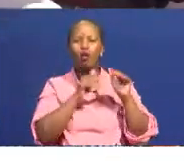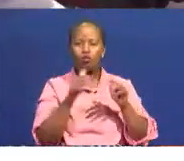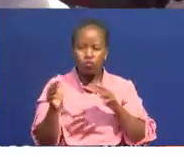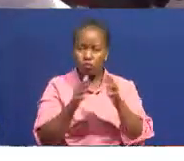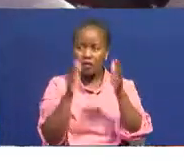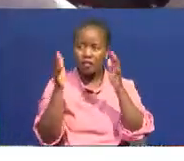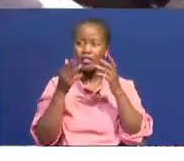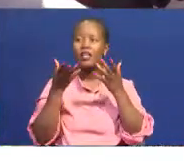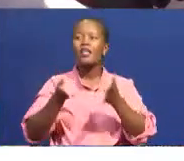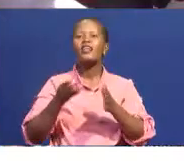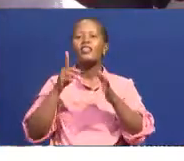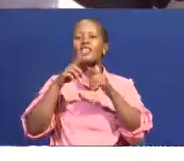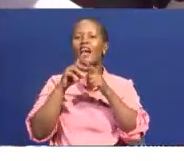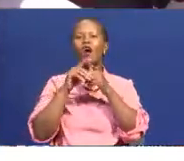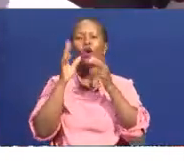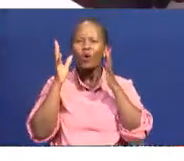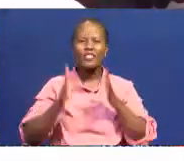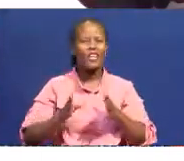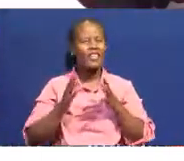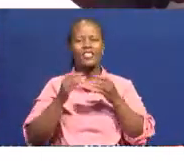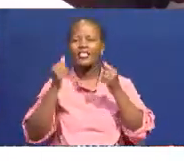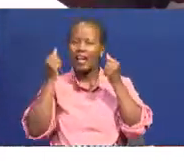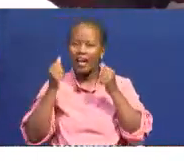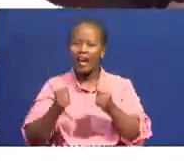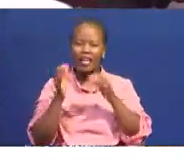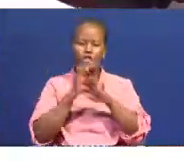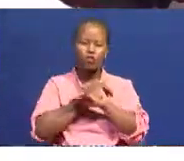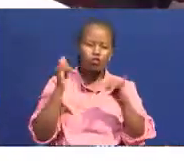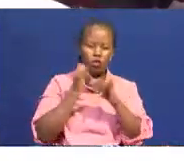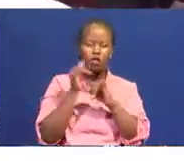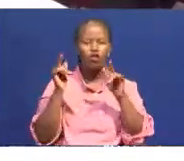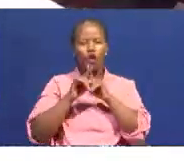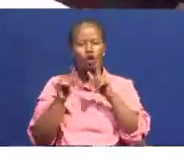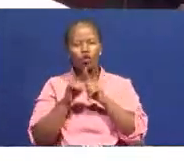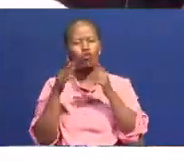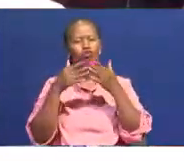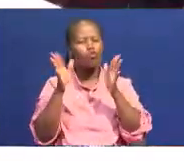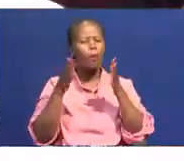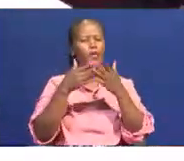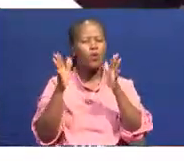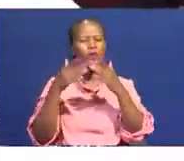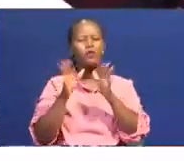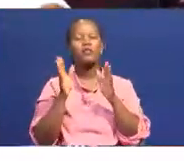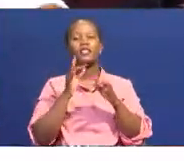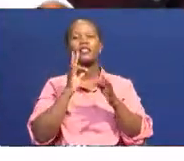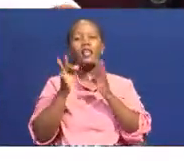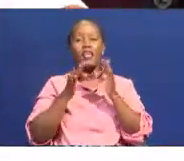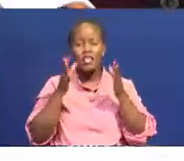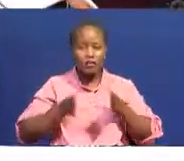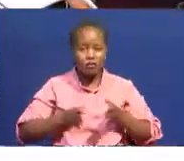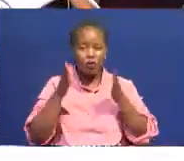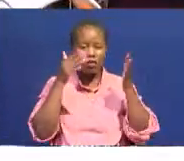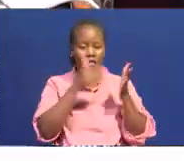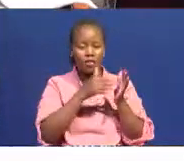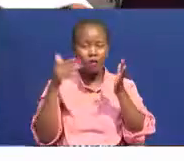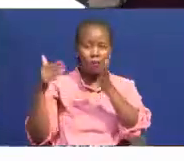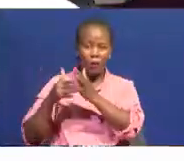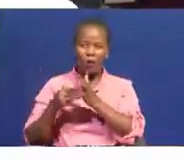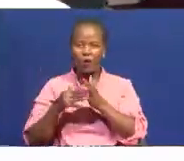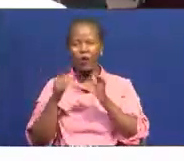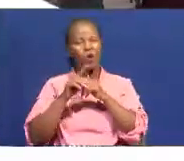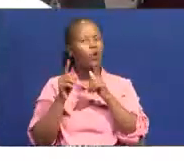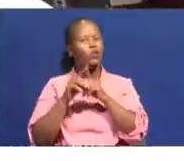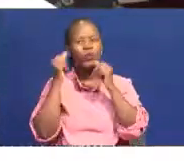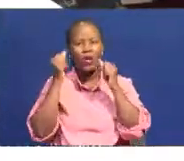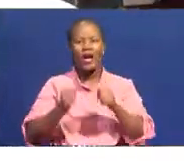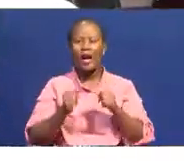naye hawezi fika pale aende akasafishe drain. Drain ikiblock, barabara ikiflood, hata nyinyi you cannot